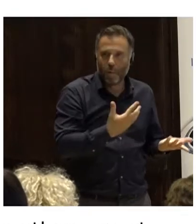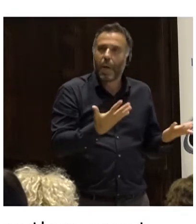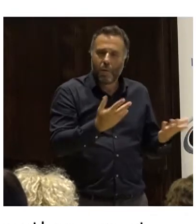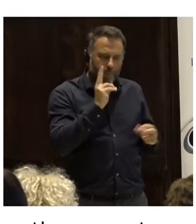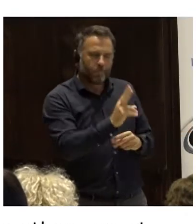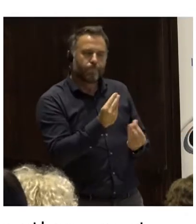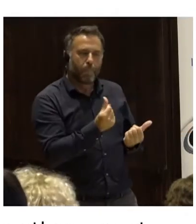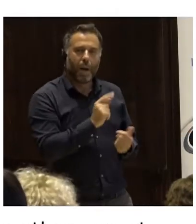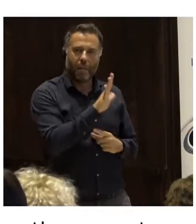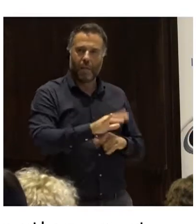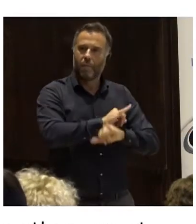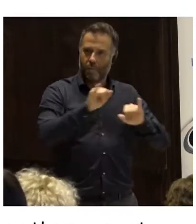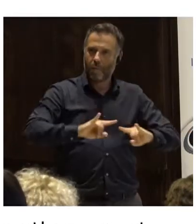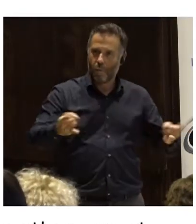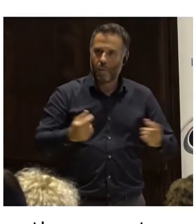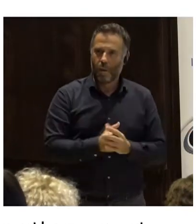to this table is that